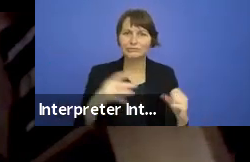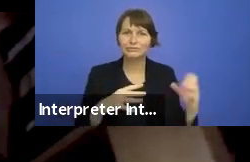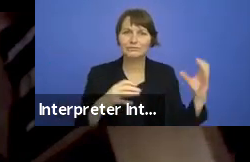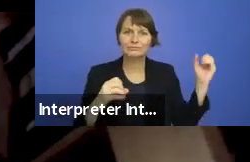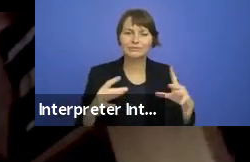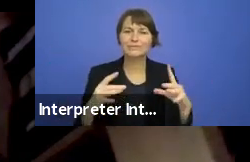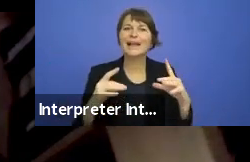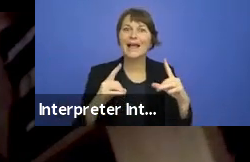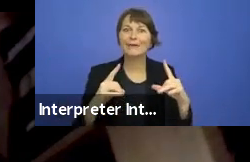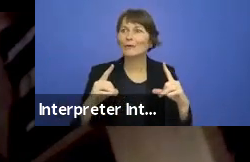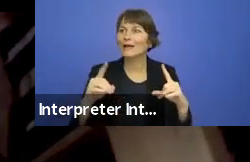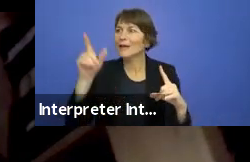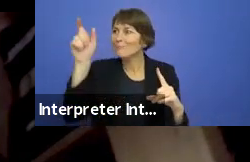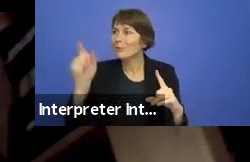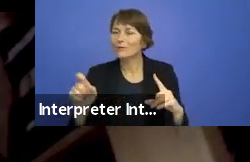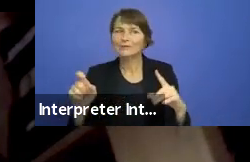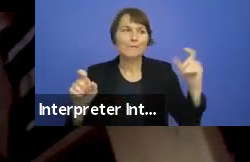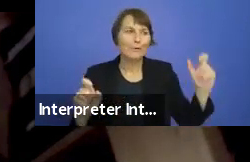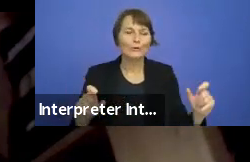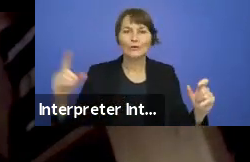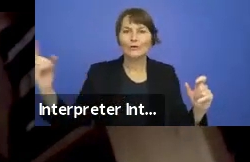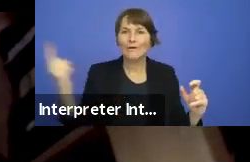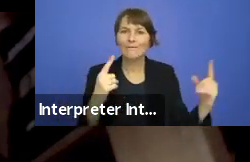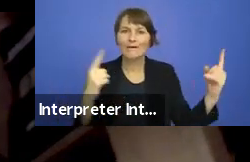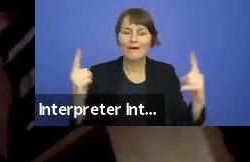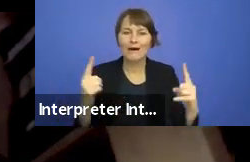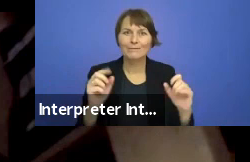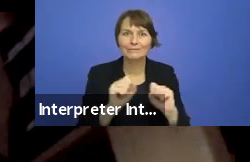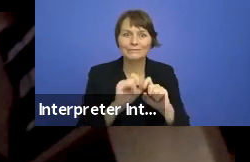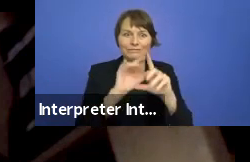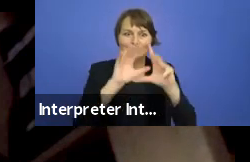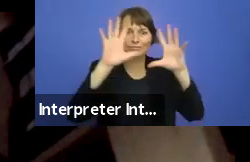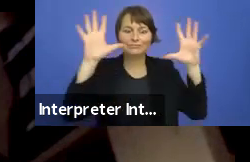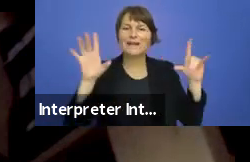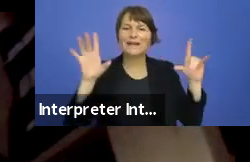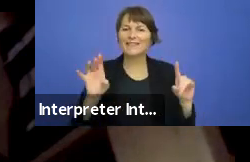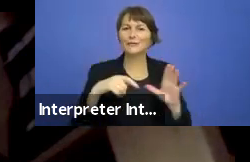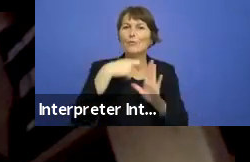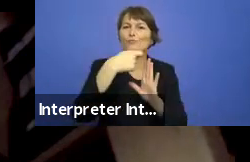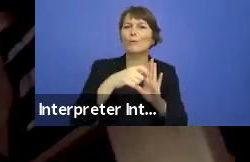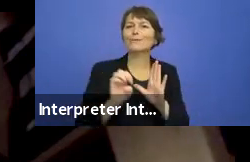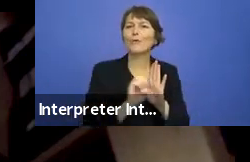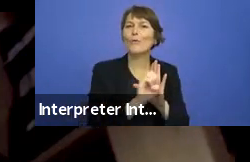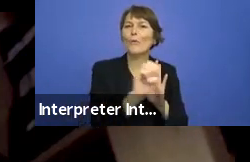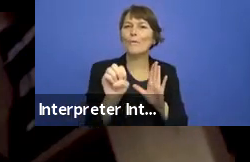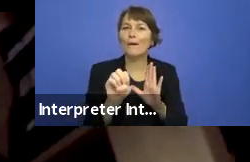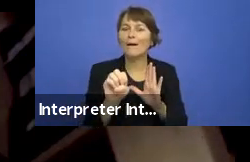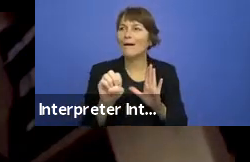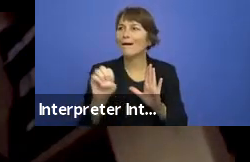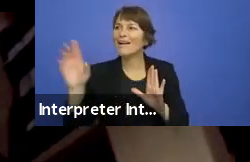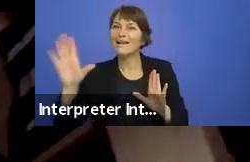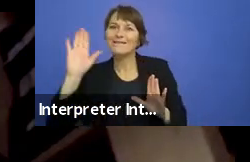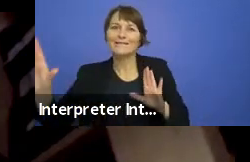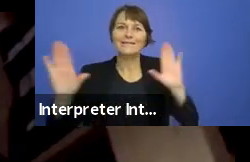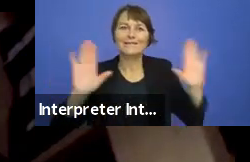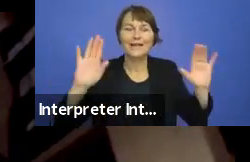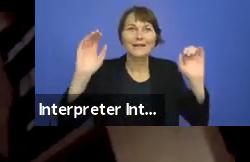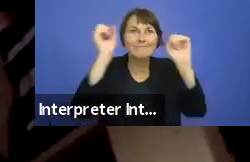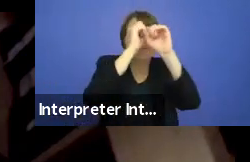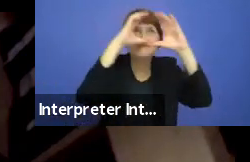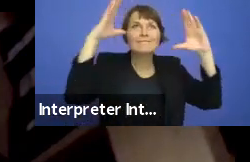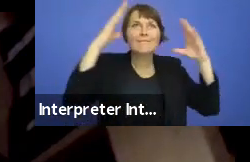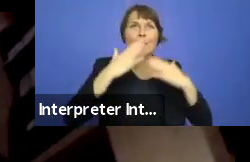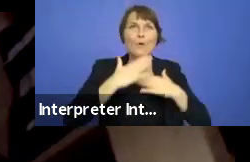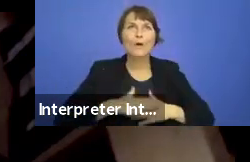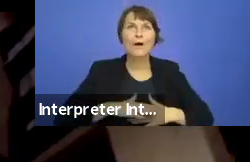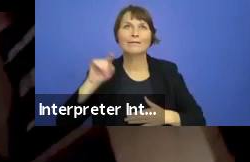Europa, investing in this idealistic, hopeful notion, lending their imagination and creativity to the idea of something